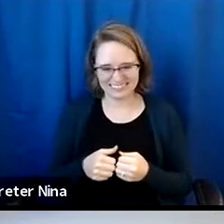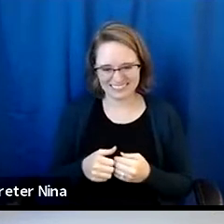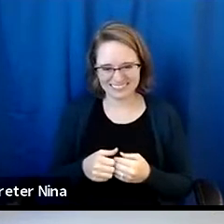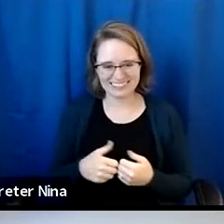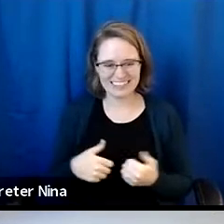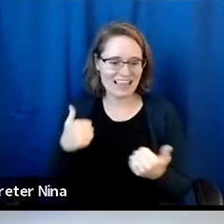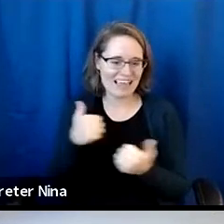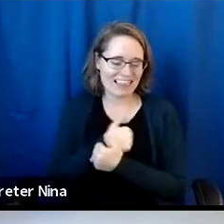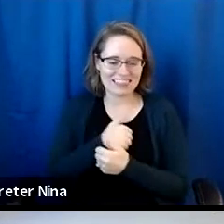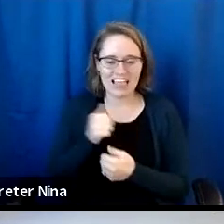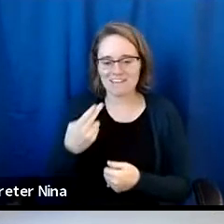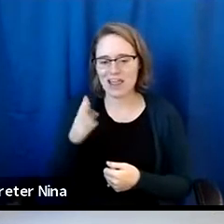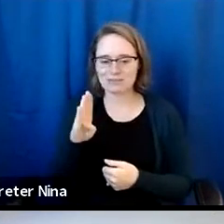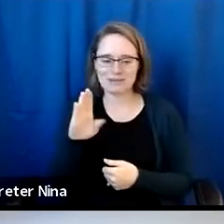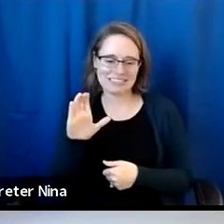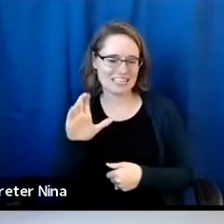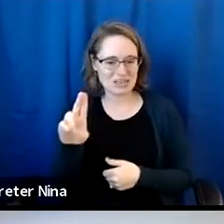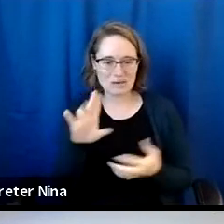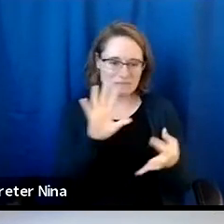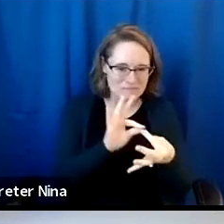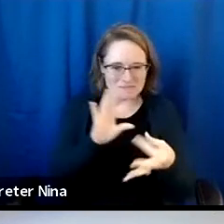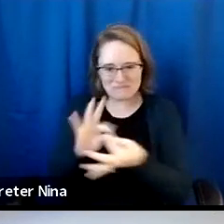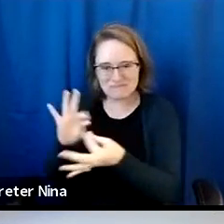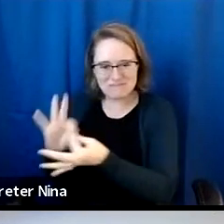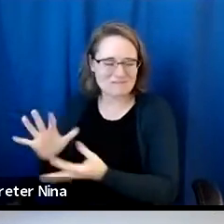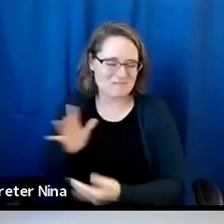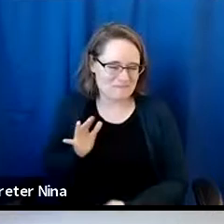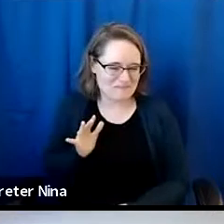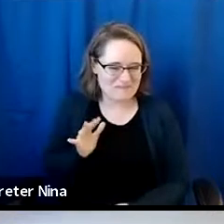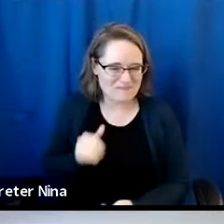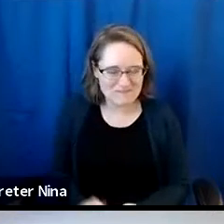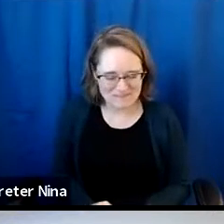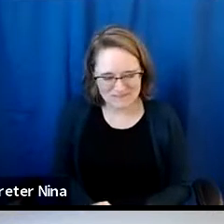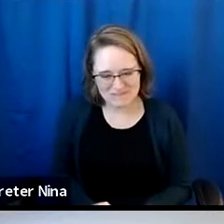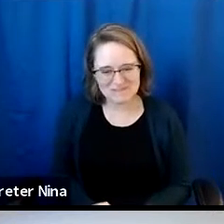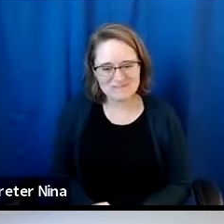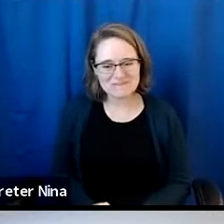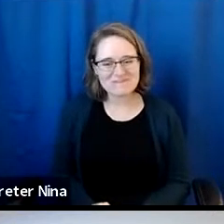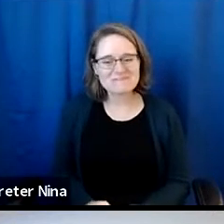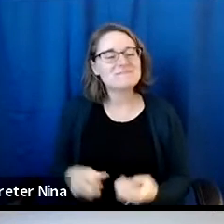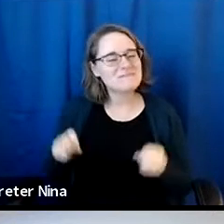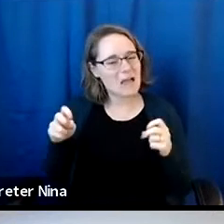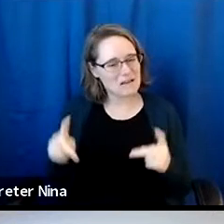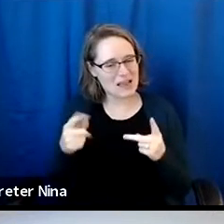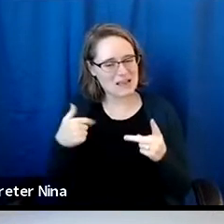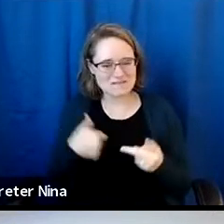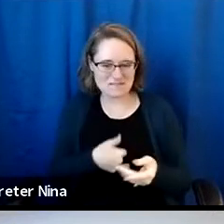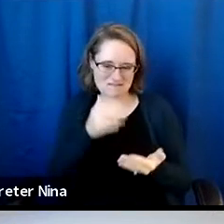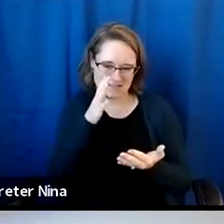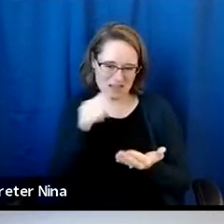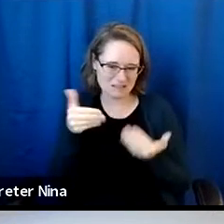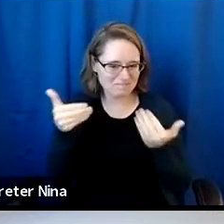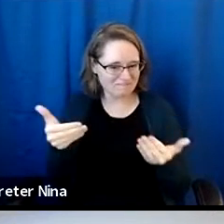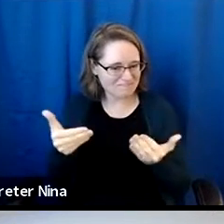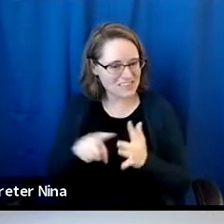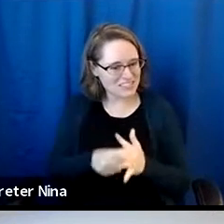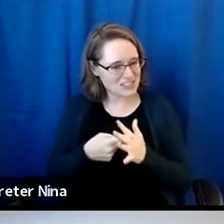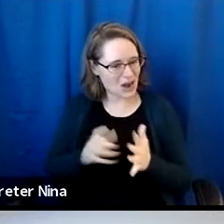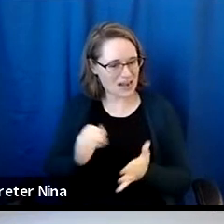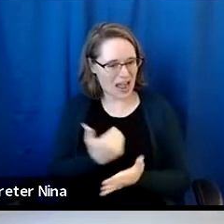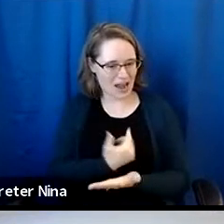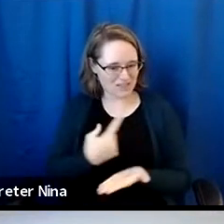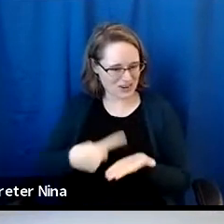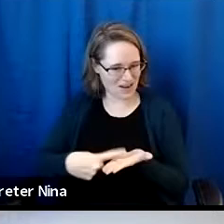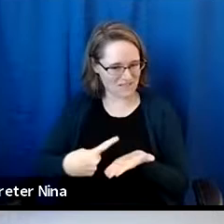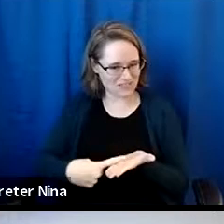Love the HBCU connections here. This is great. So without any further ado, let's go straight into our